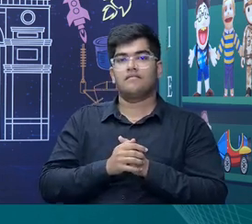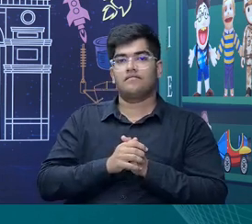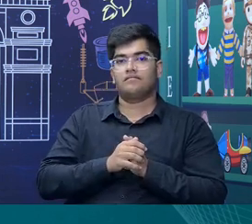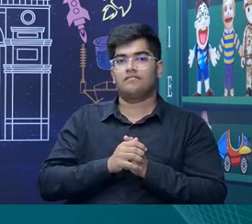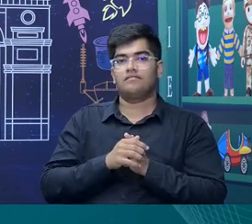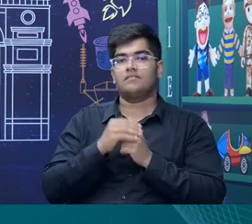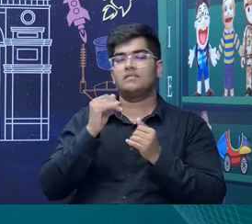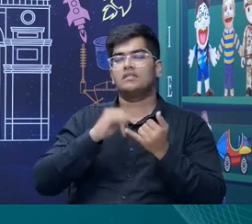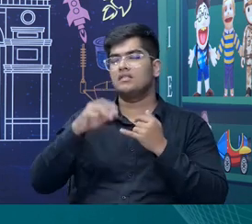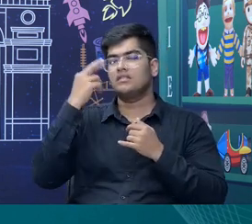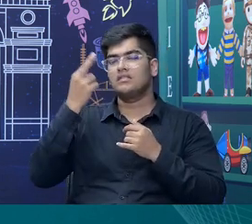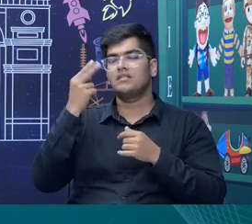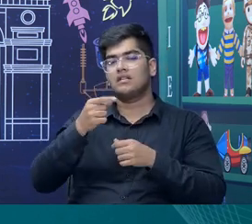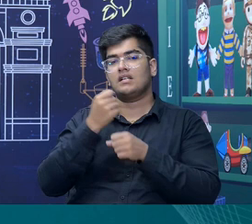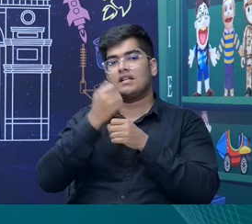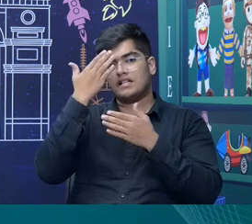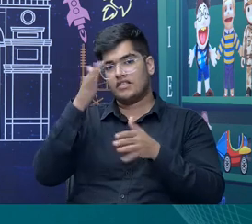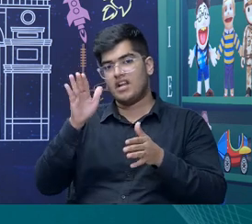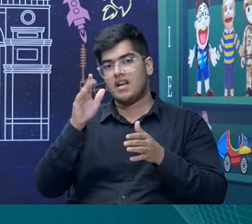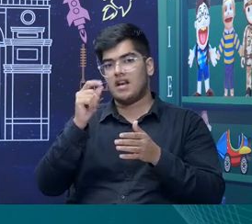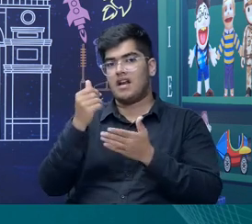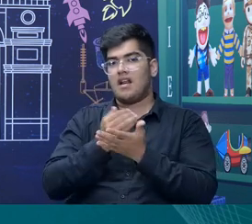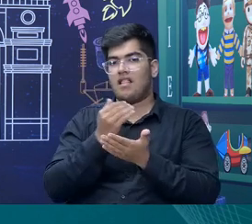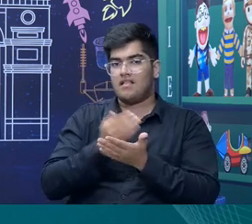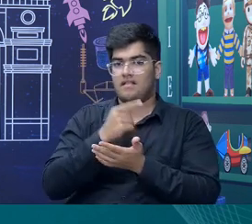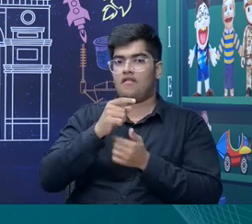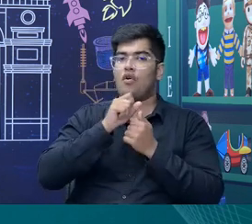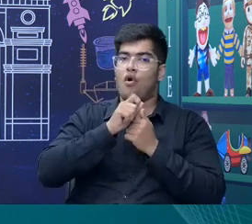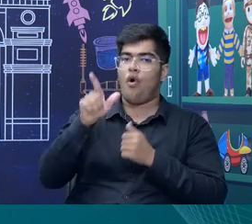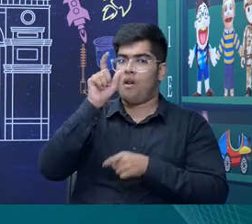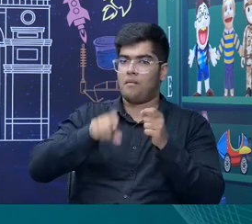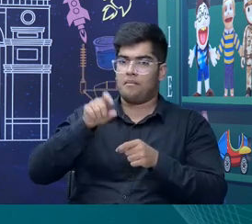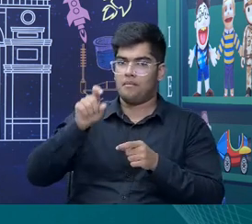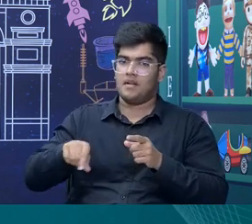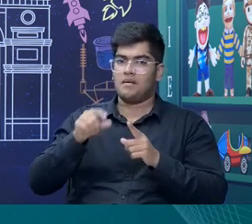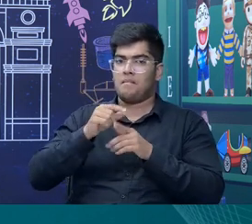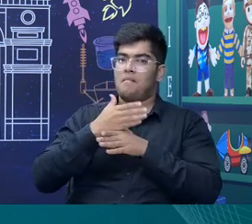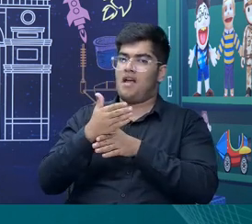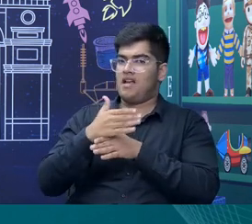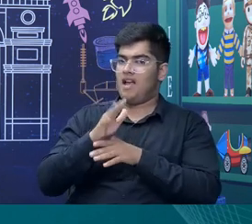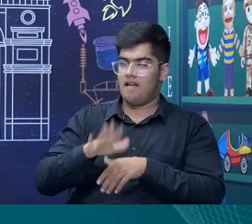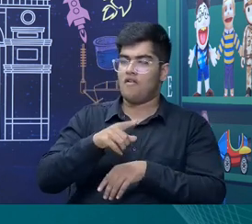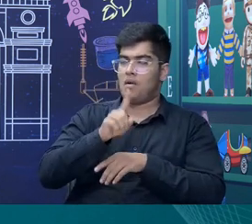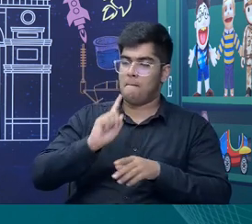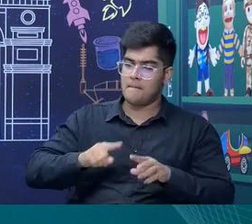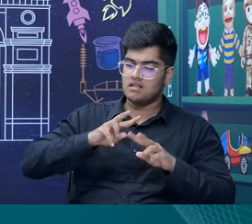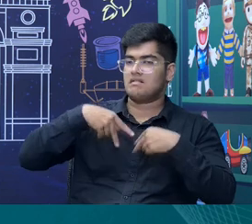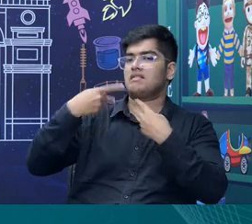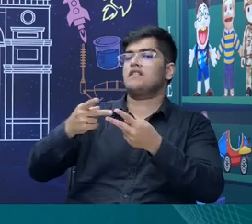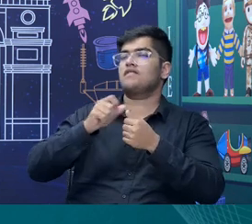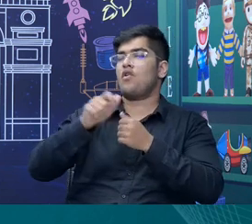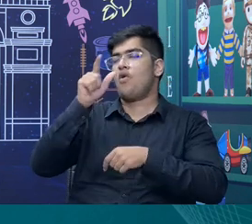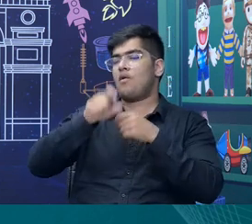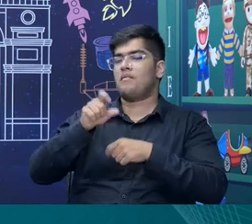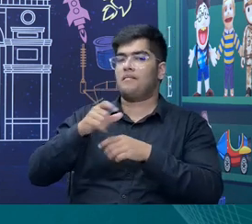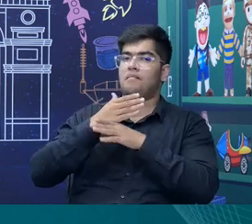since General Reserve belong to all the partners so it will be transferred among all the